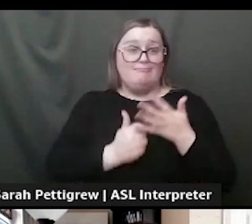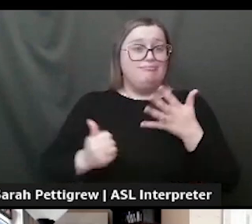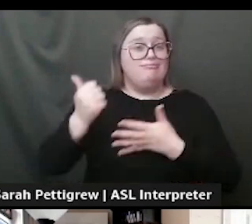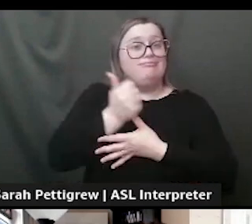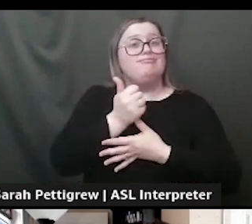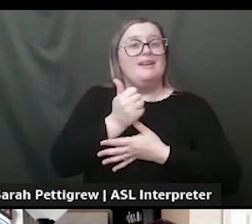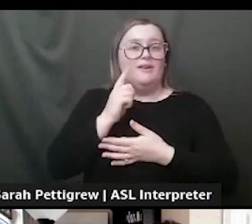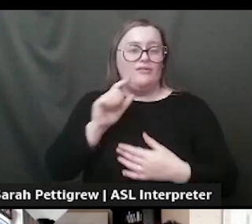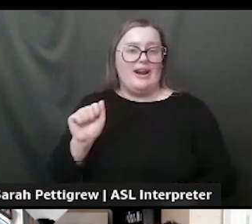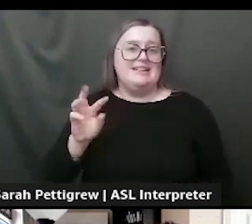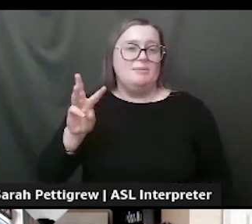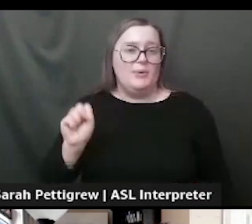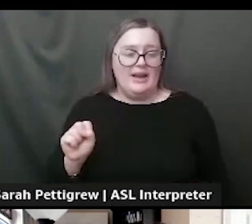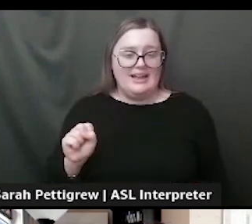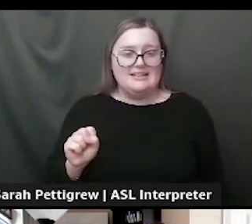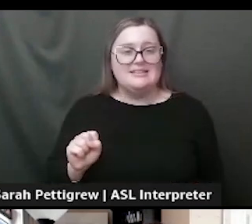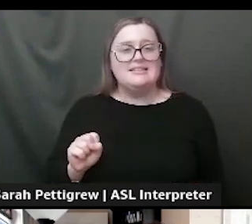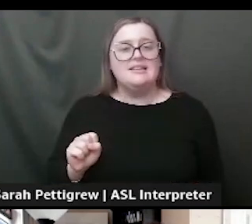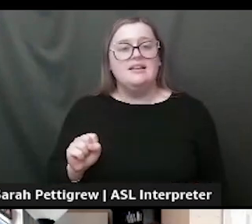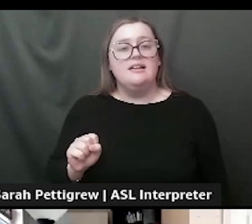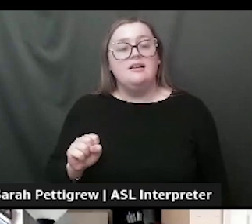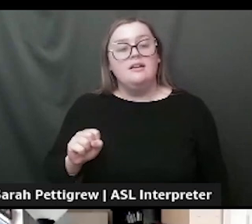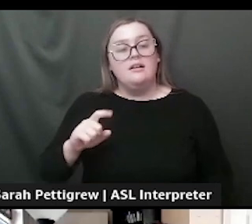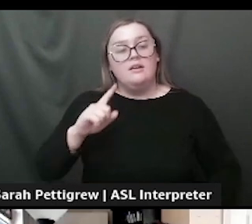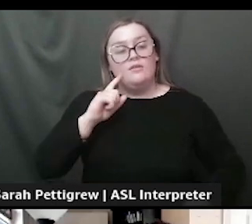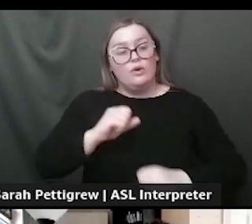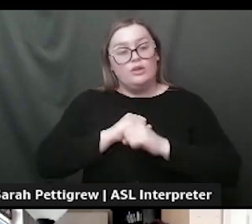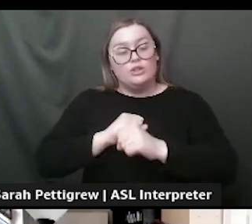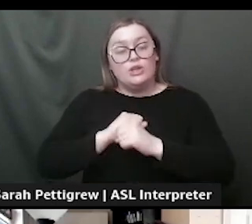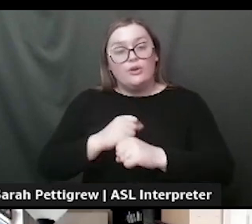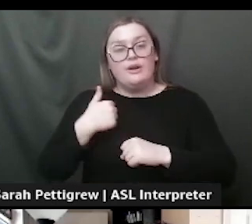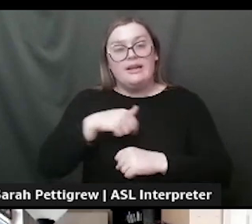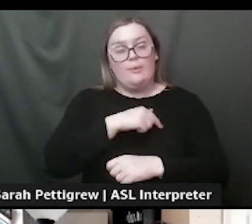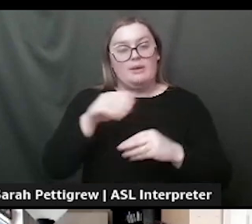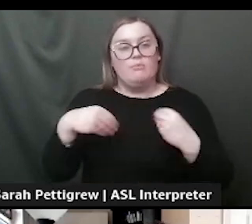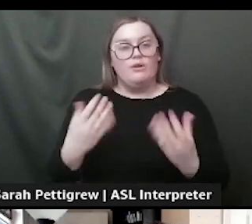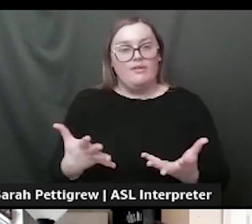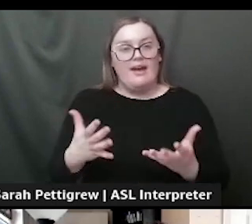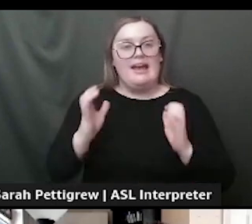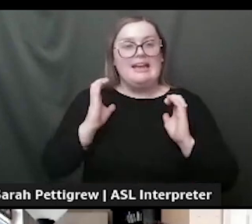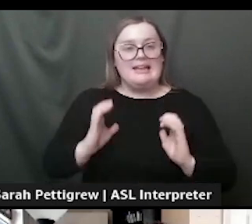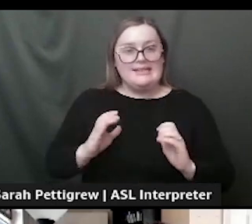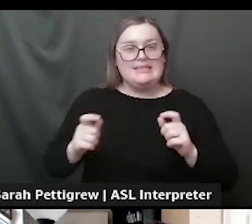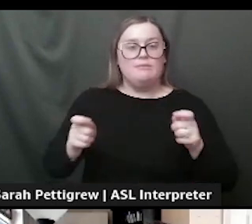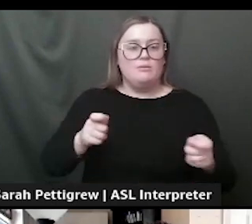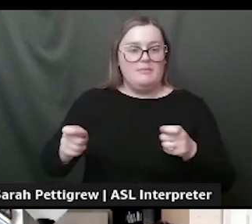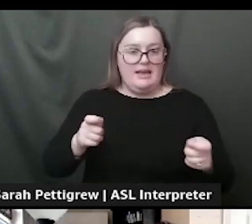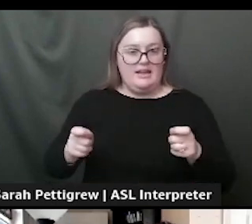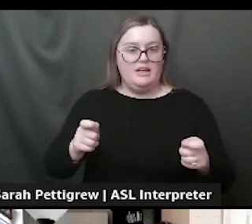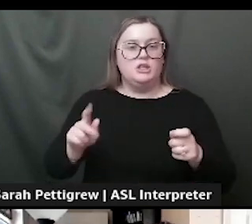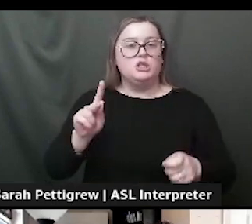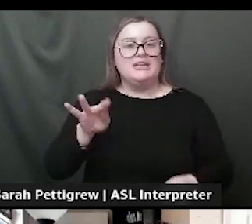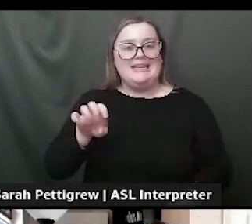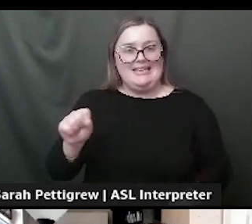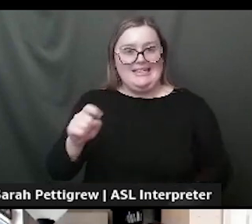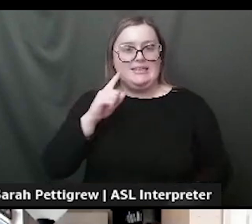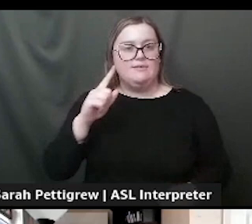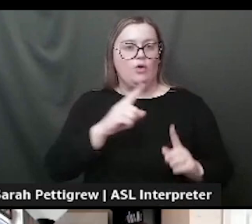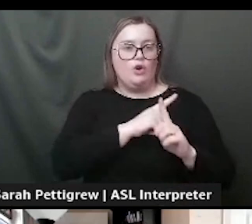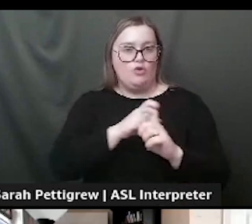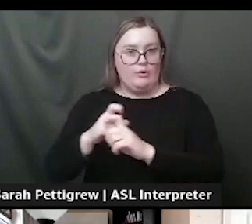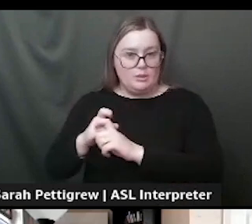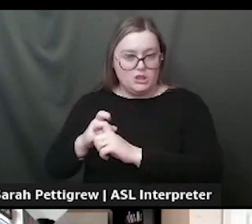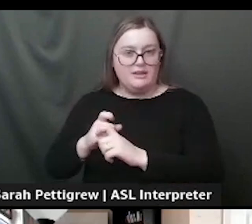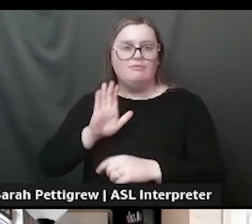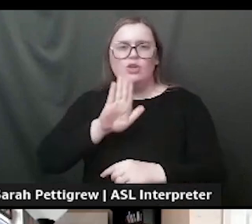And when it comes to security, we provide customer managed keys for encryption. Your data is